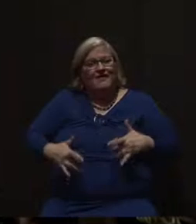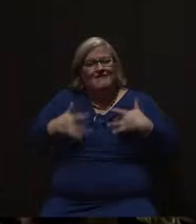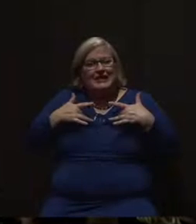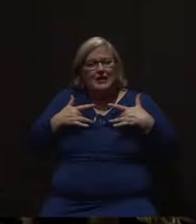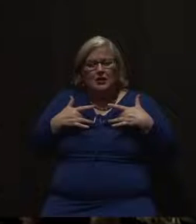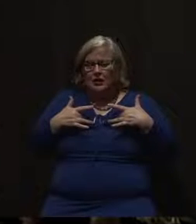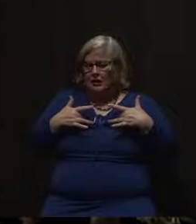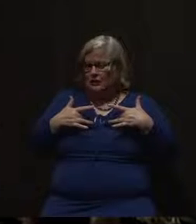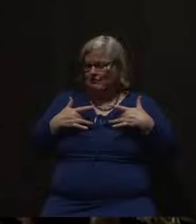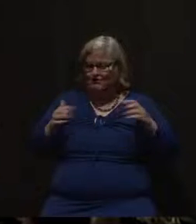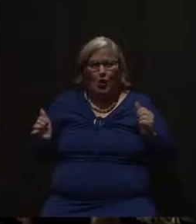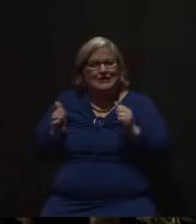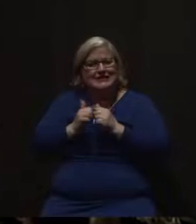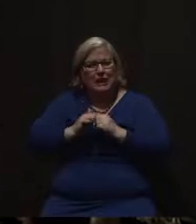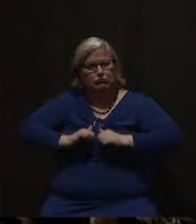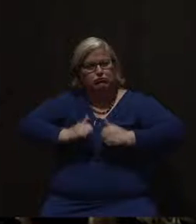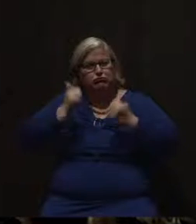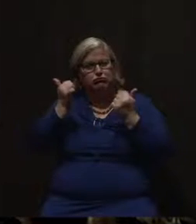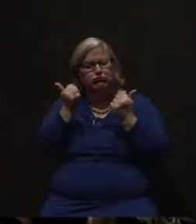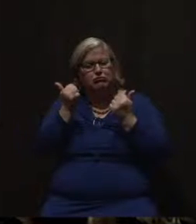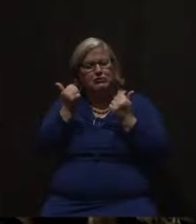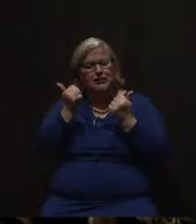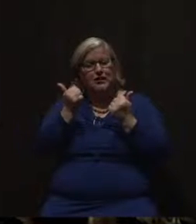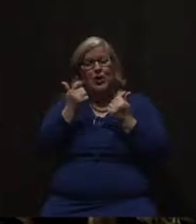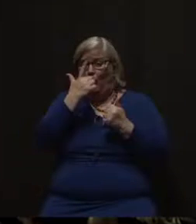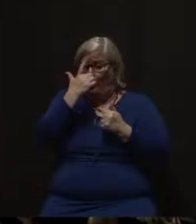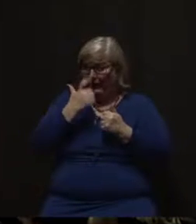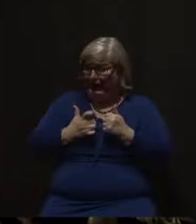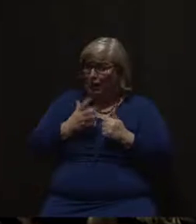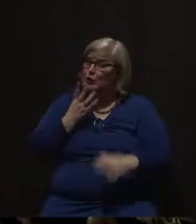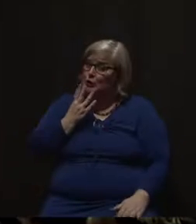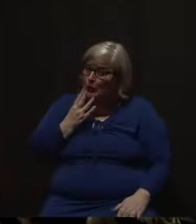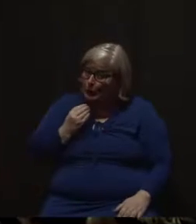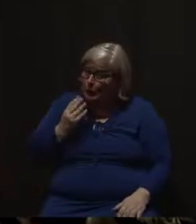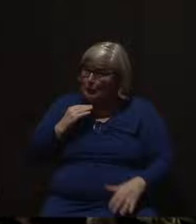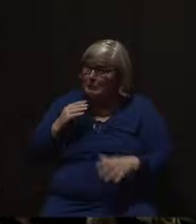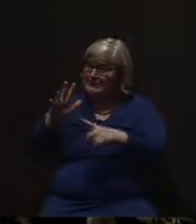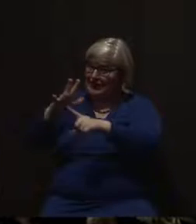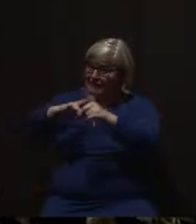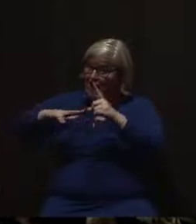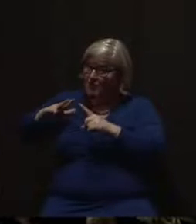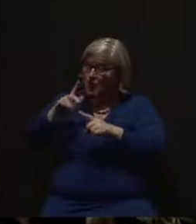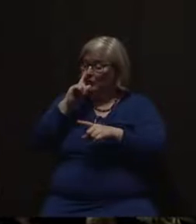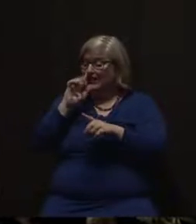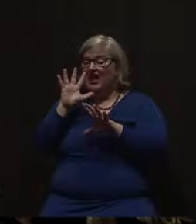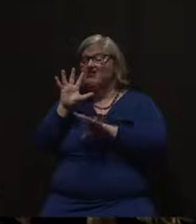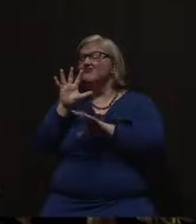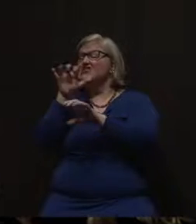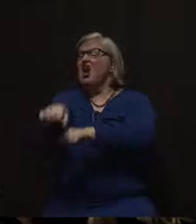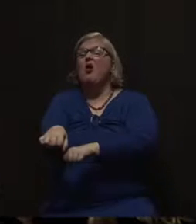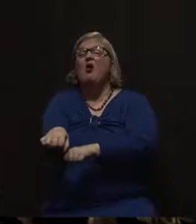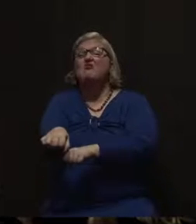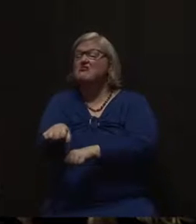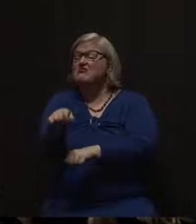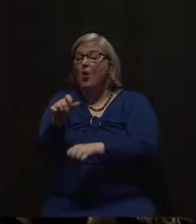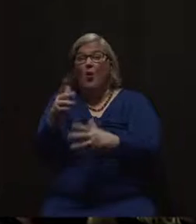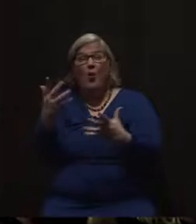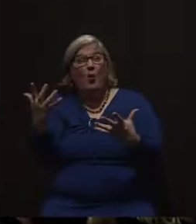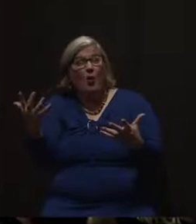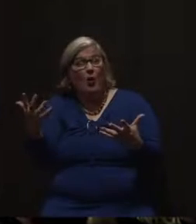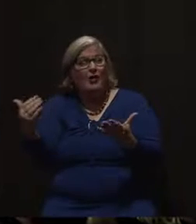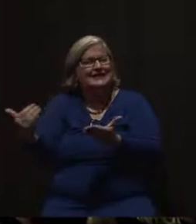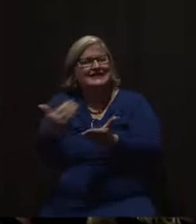consensual way. So what we can do is exploit the environment, have domination over the earth, like the Bible says, or we can save it, which